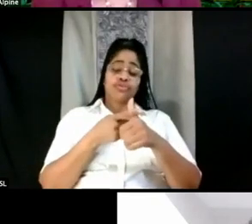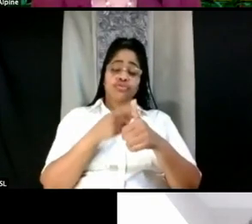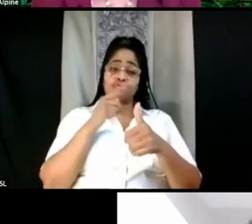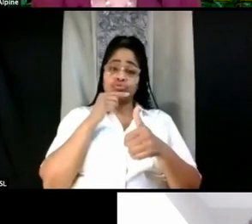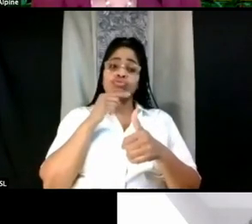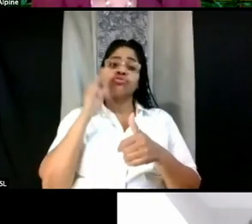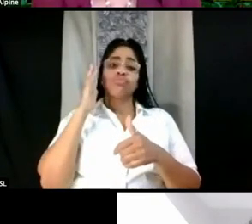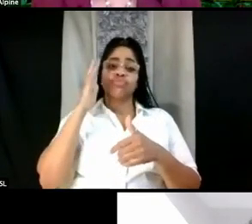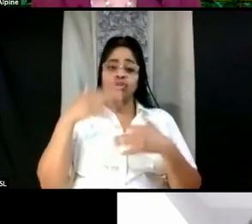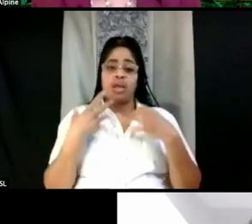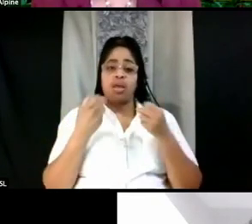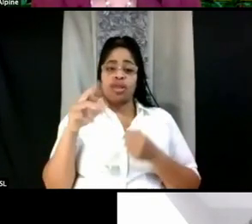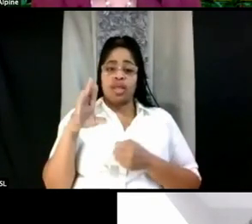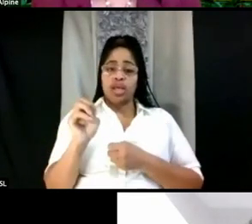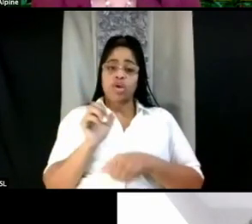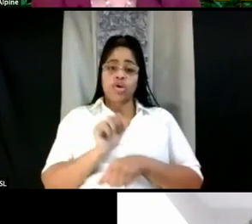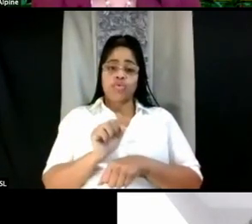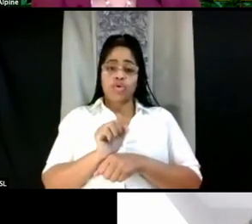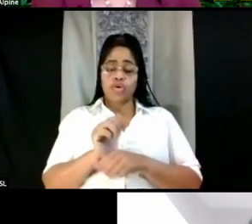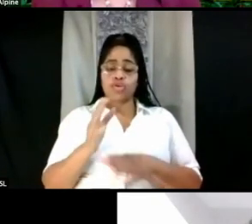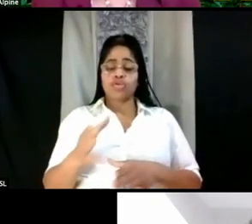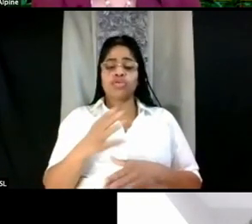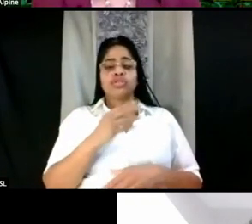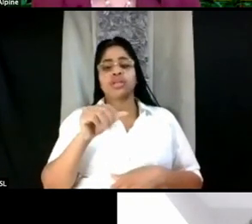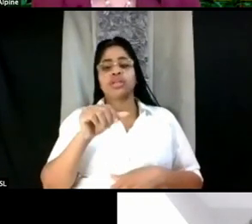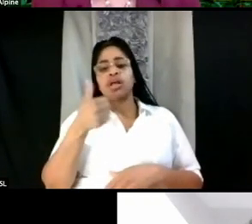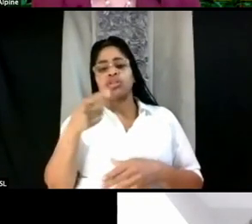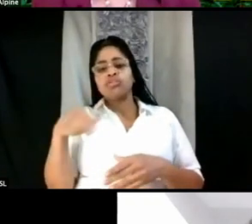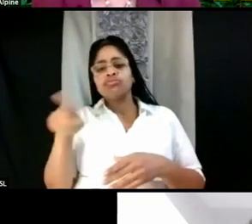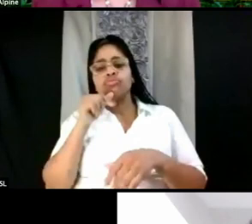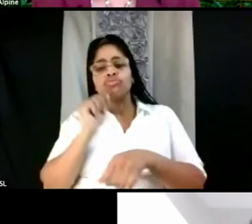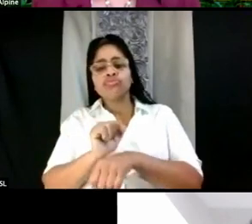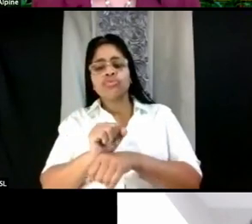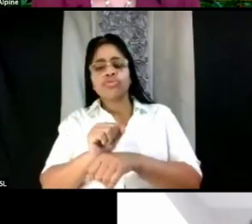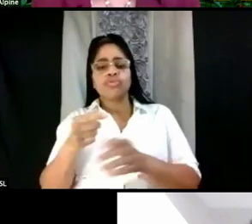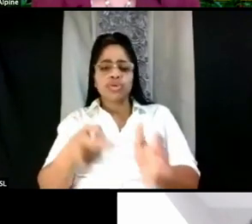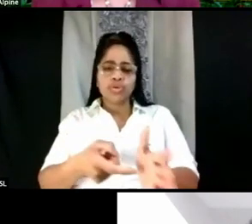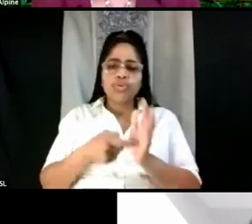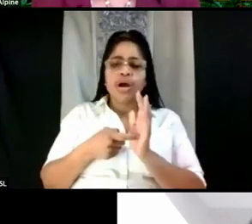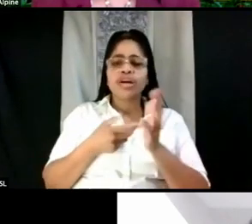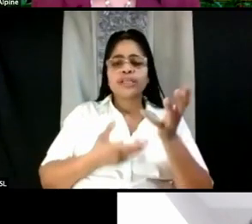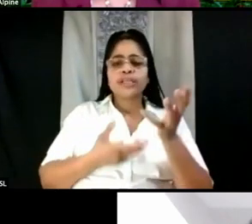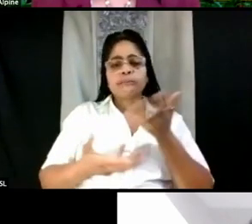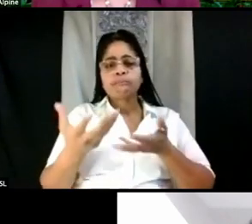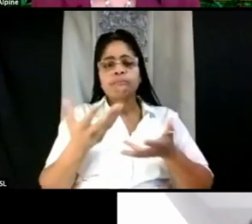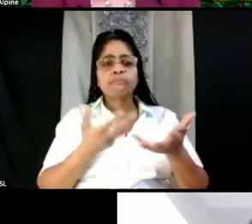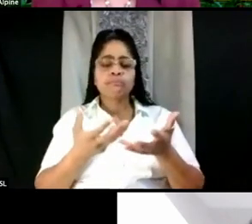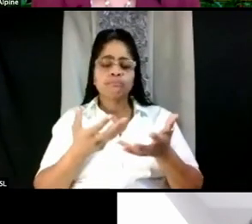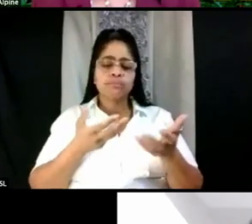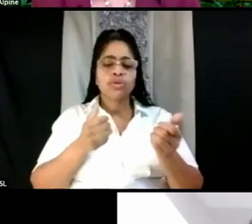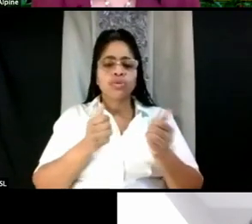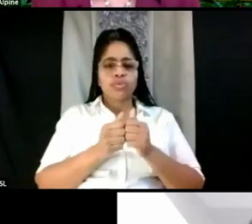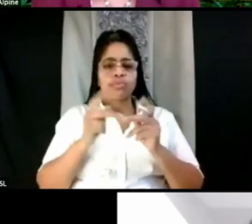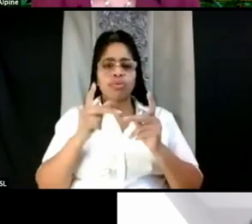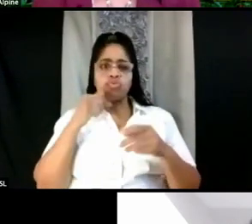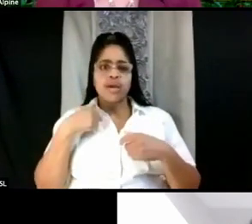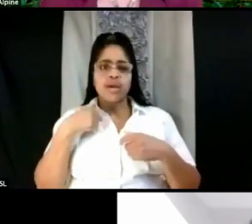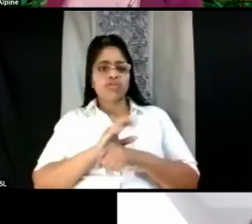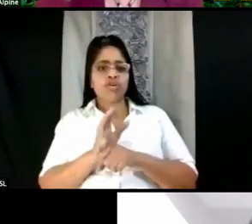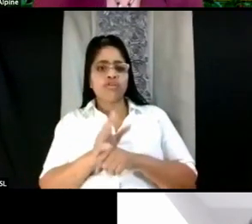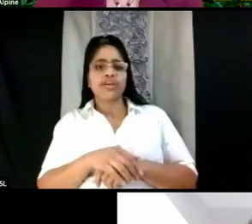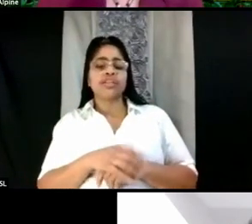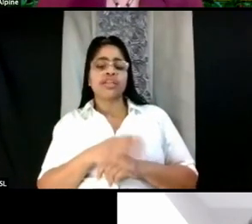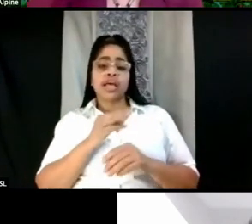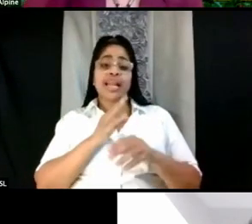workplaces require exposure to COVID-19 infected persons, and then in a hierarchy thereafter, but we're starting